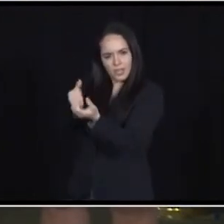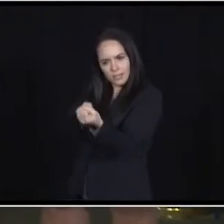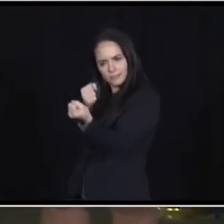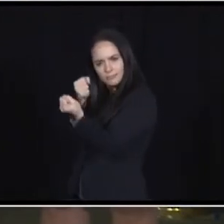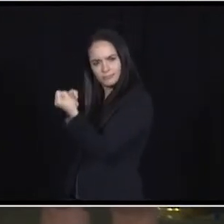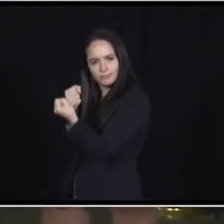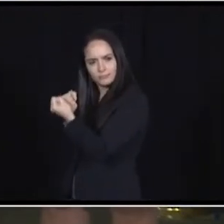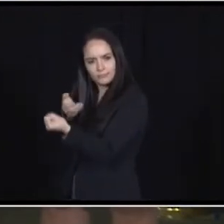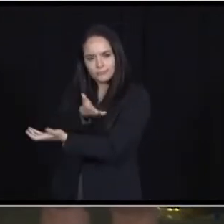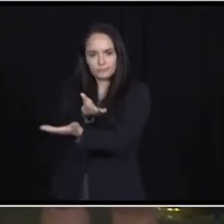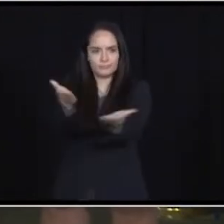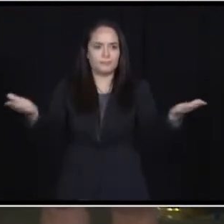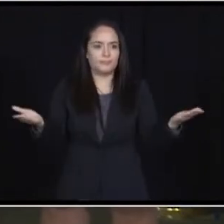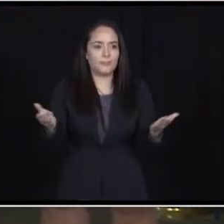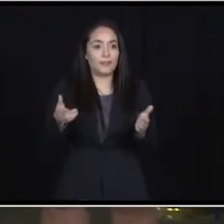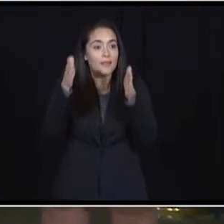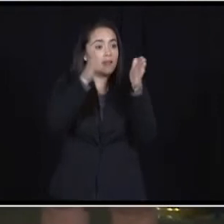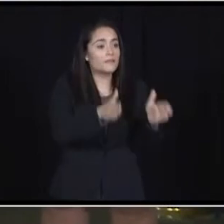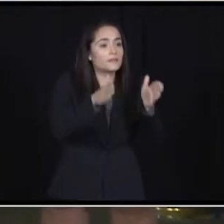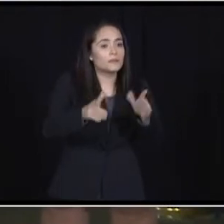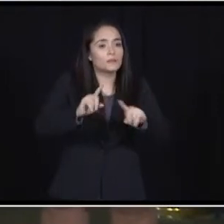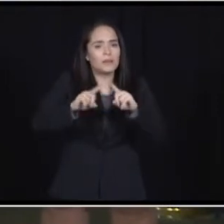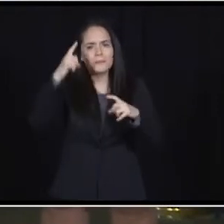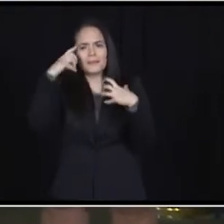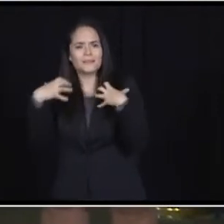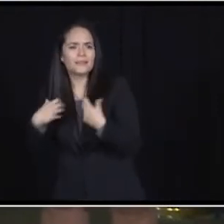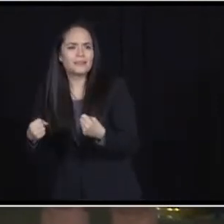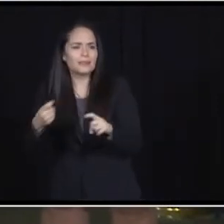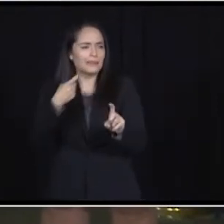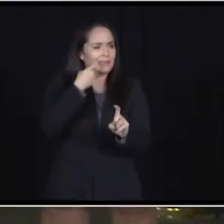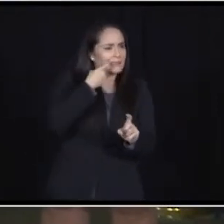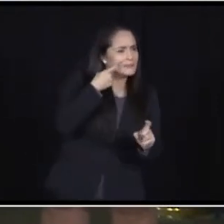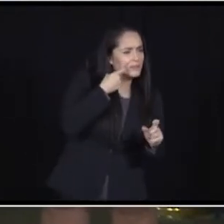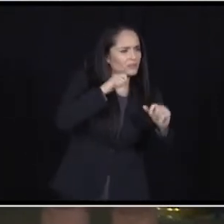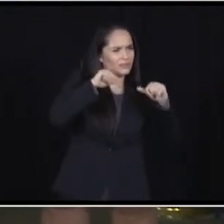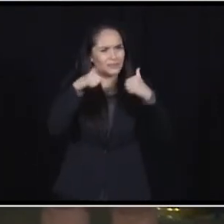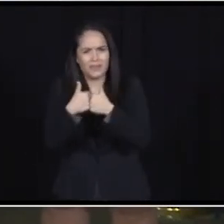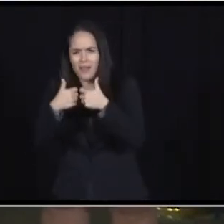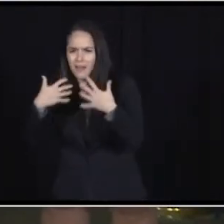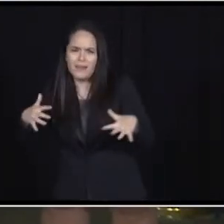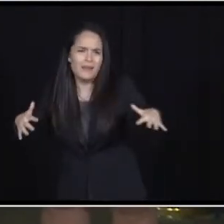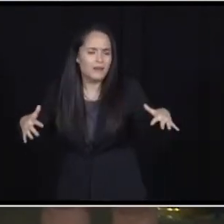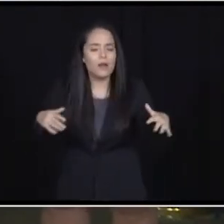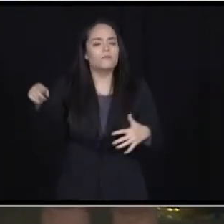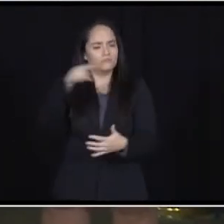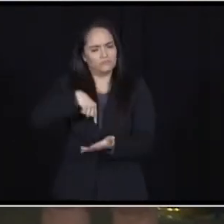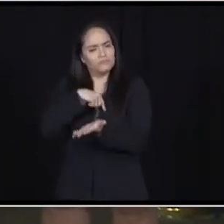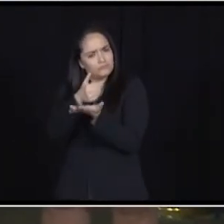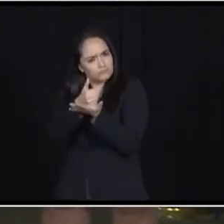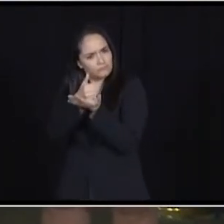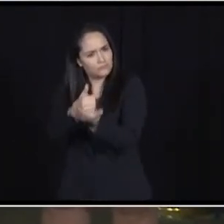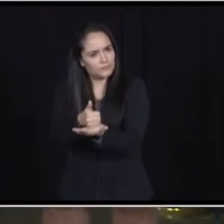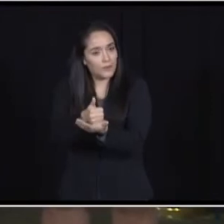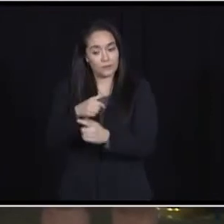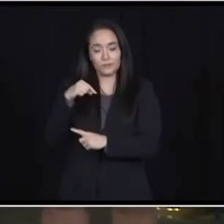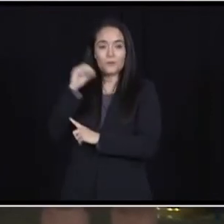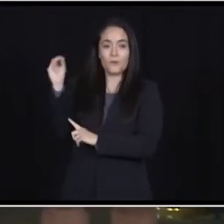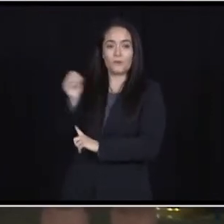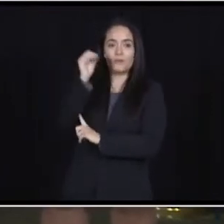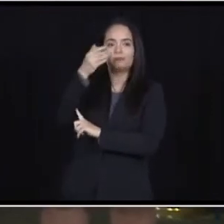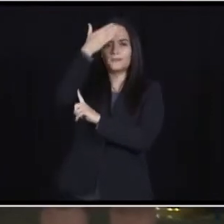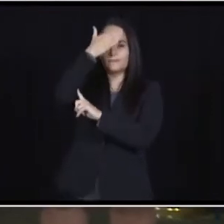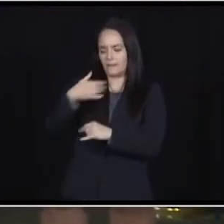living with mental health and addictions challenges and assist Ontario's frontline heroes in handling mental health cases. This